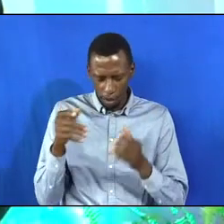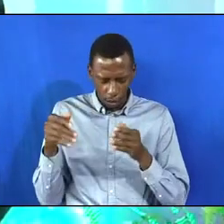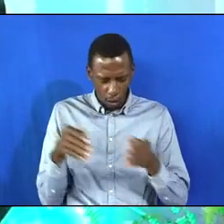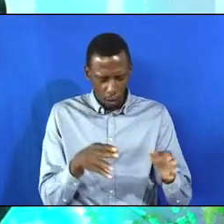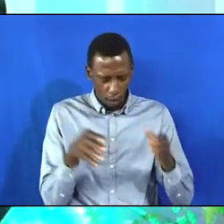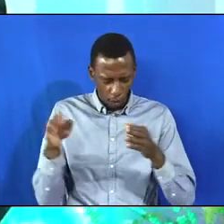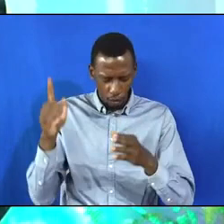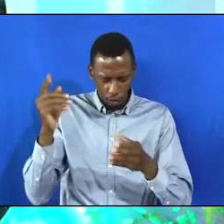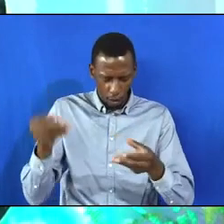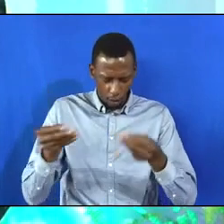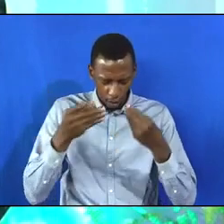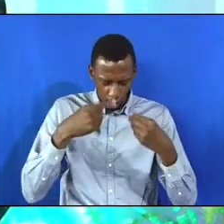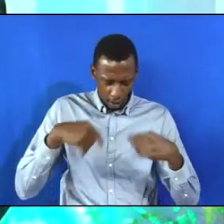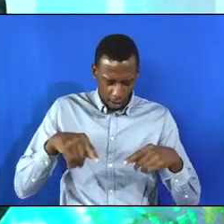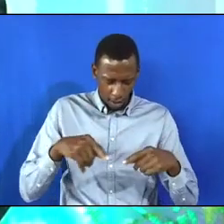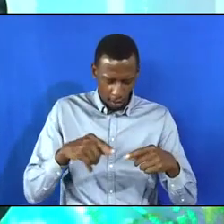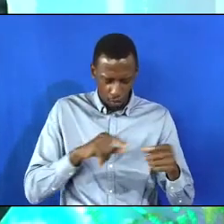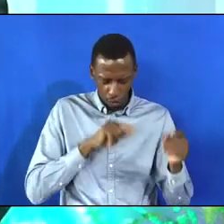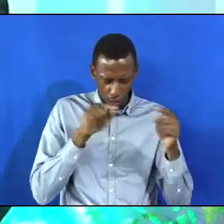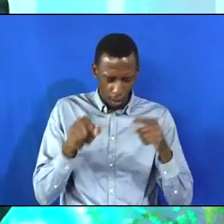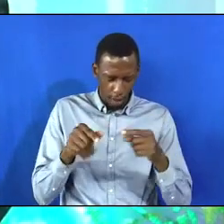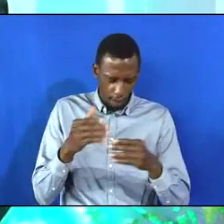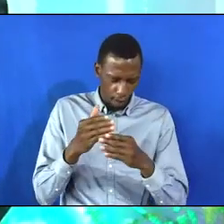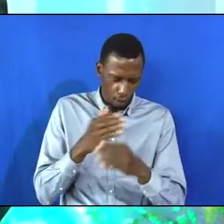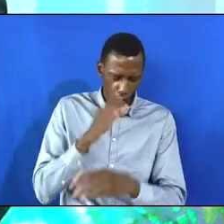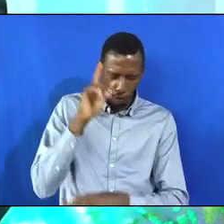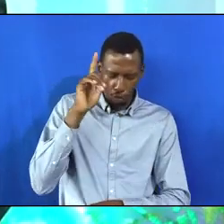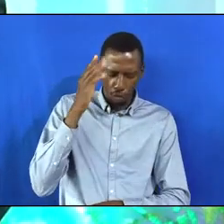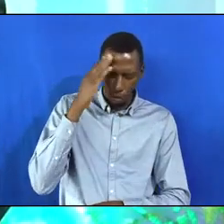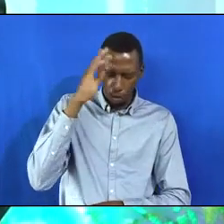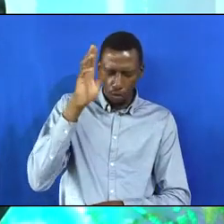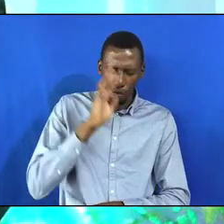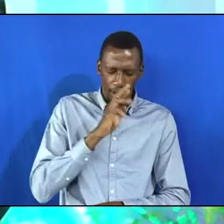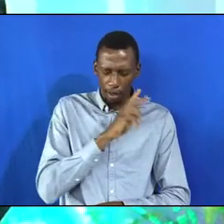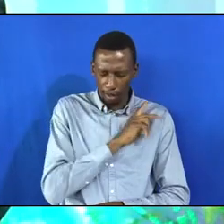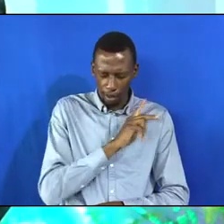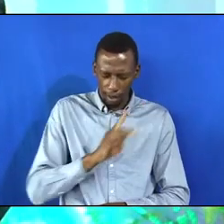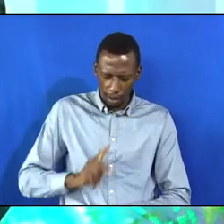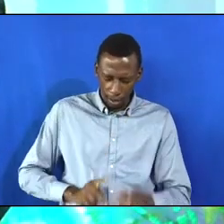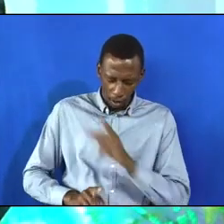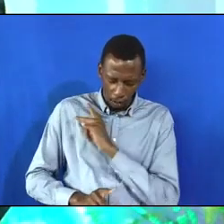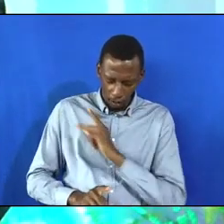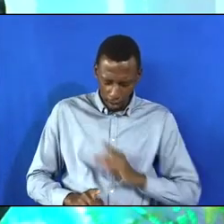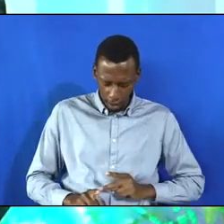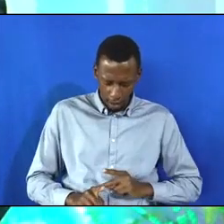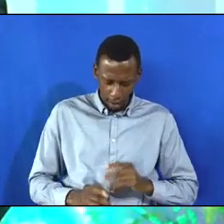you, knowing you are the King of Kings, source of life, joy, and wisdom.